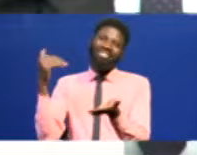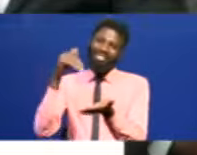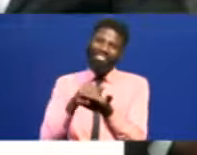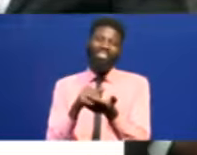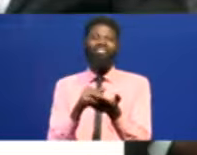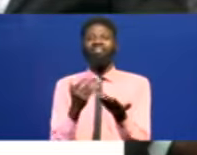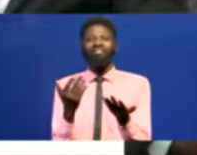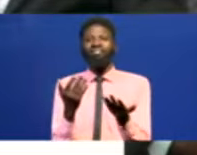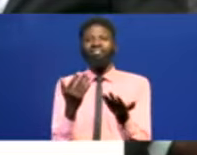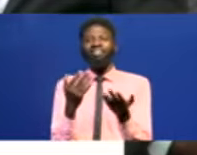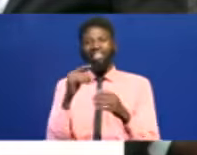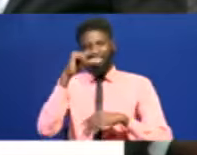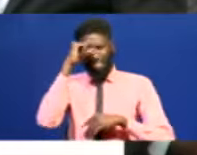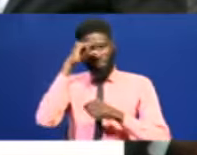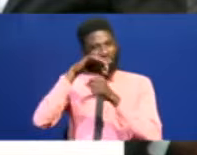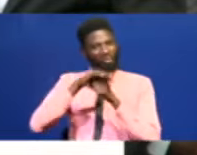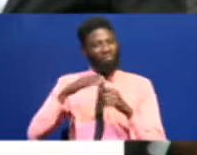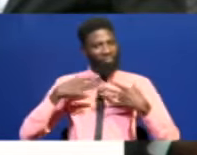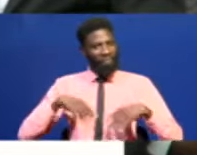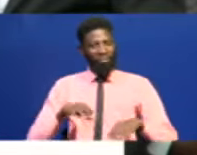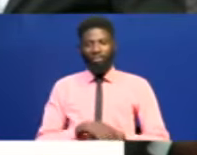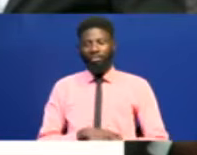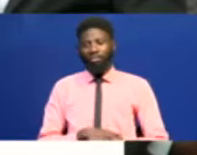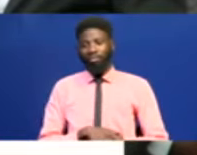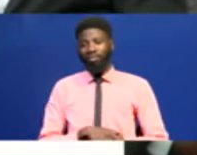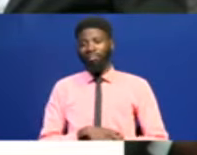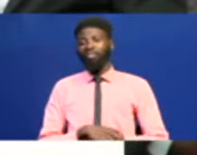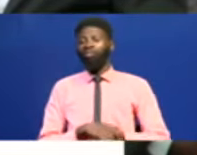methods. Specifically on the issue of Rivayala.